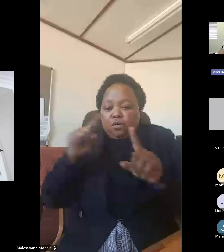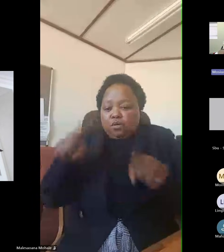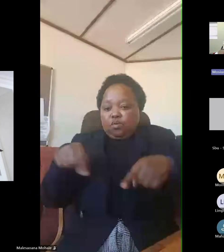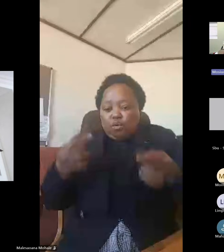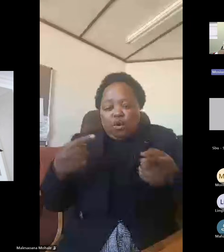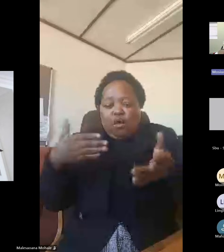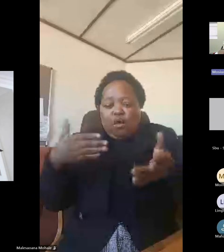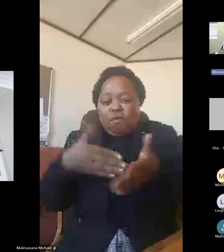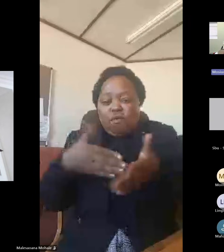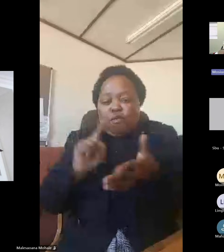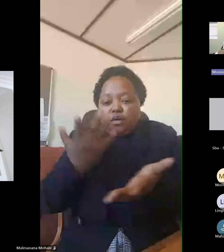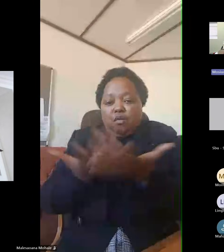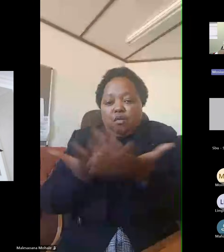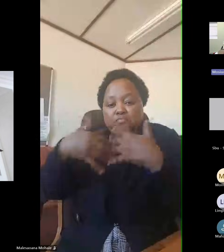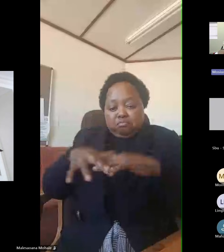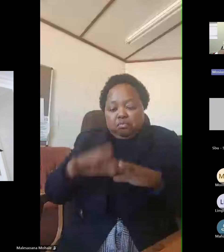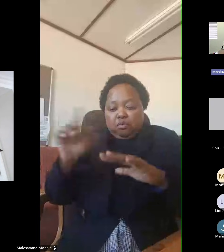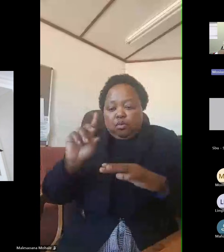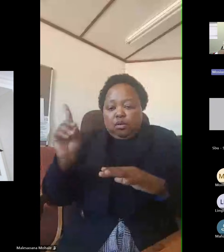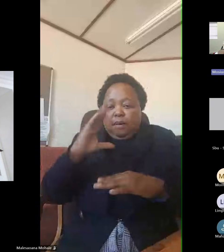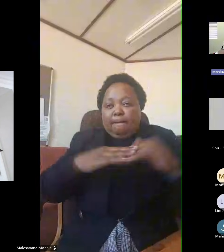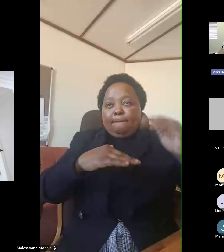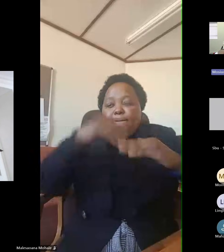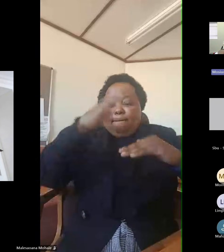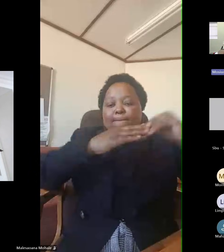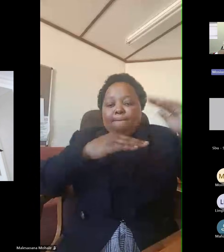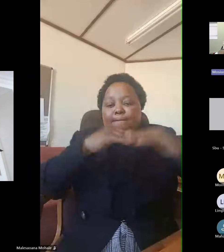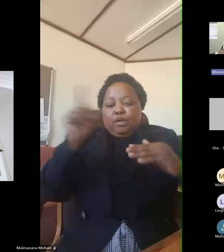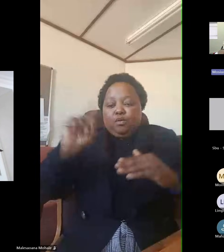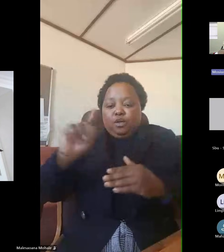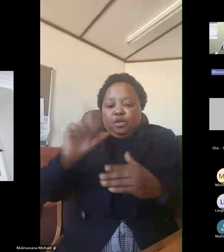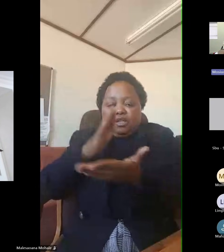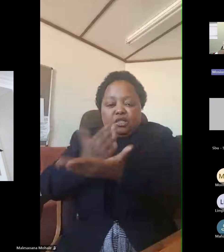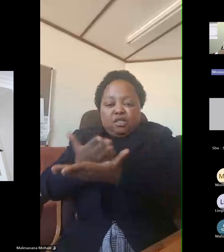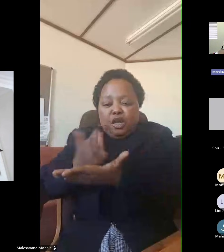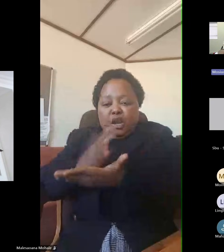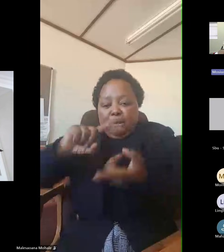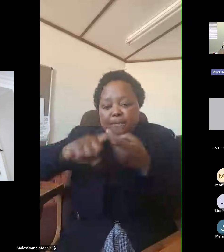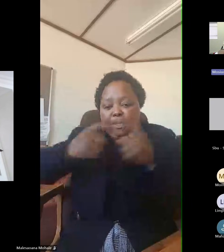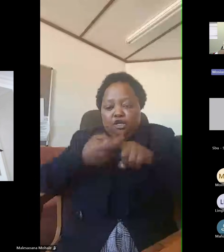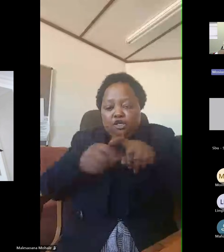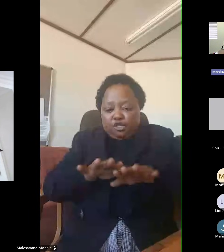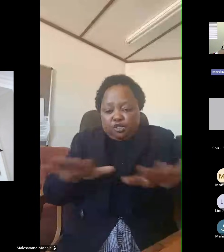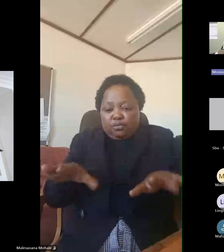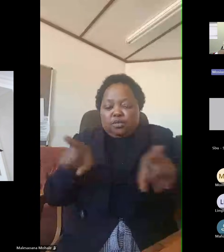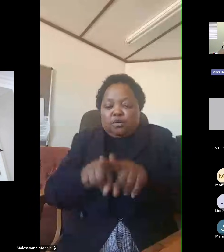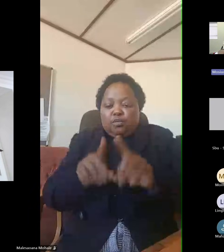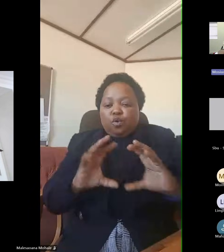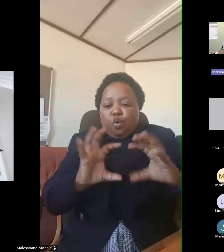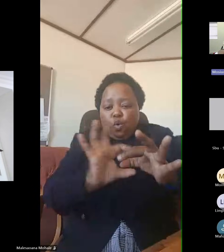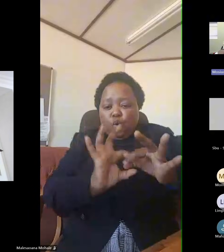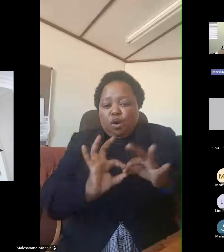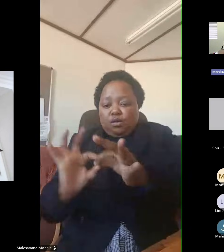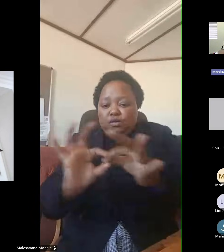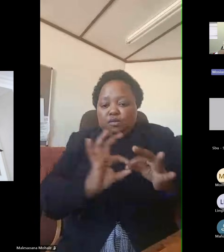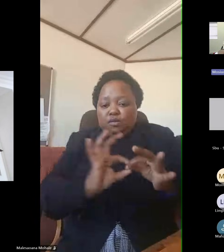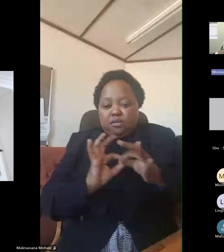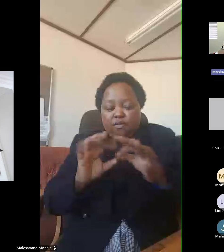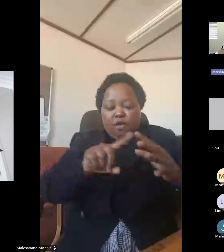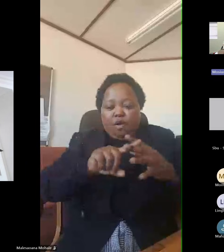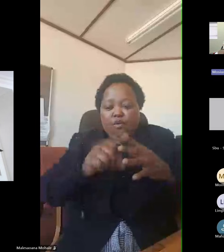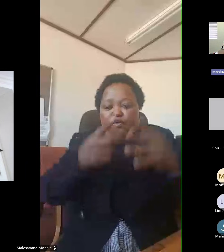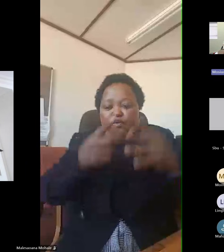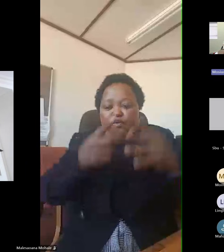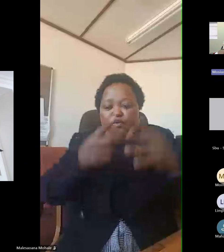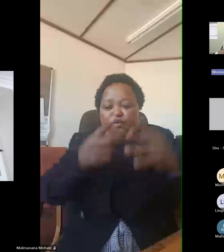in terms of building those shared partnerships and collective responsibilities from the sector level, from